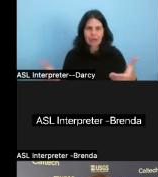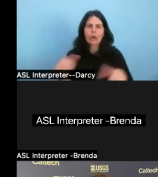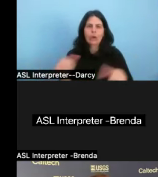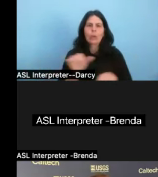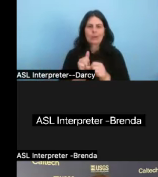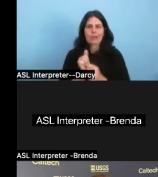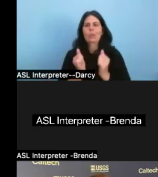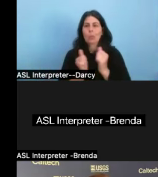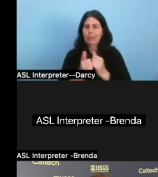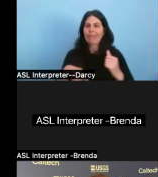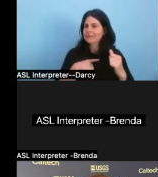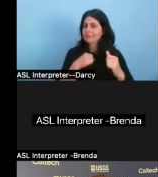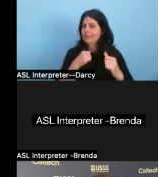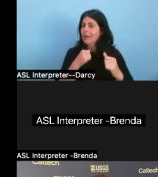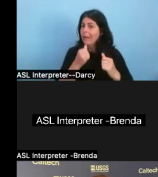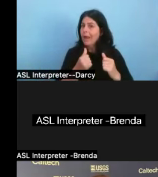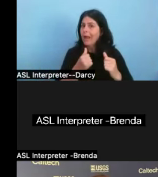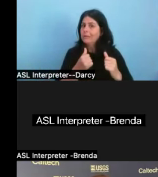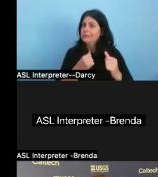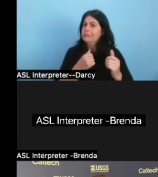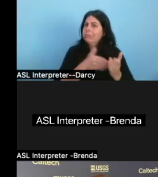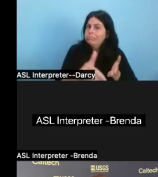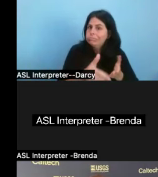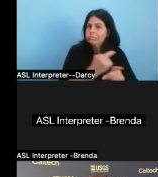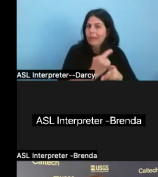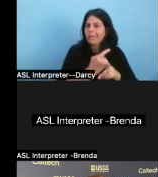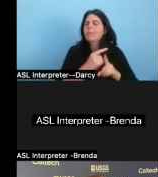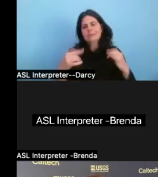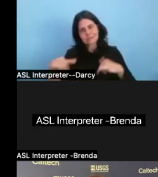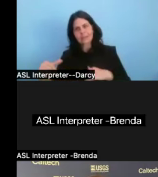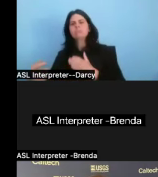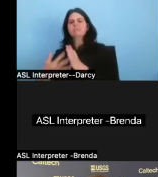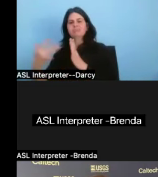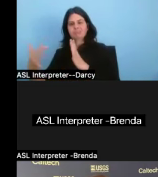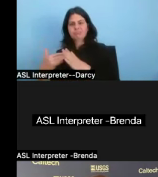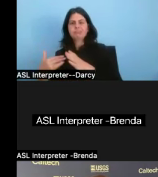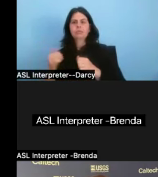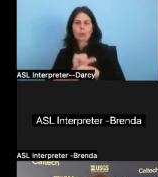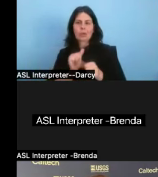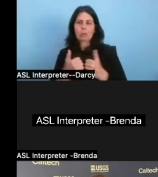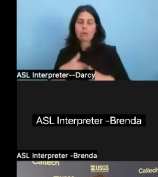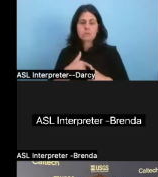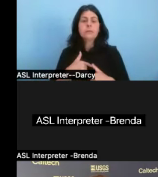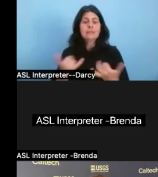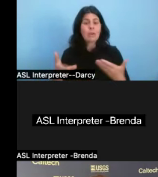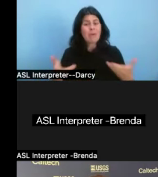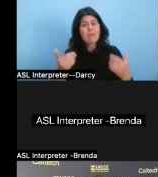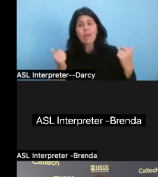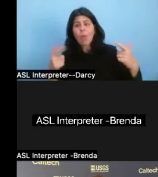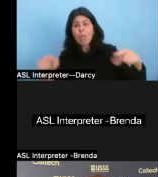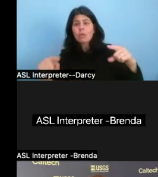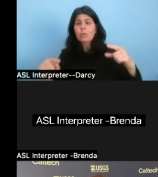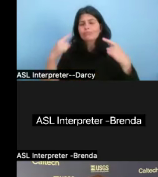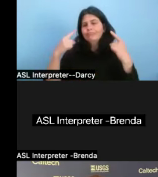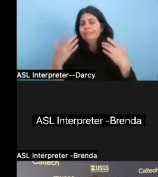us on a not as a regular basis, but on working with us. So I want to also invite you, everyone, to consider being